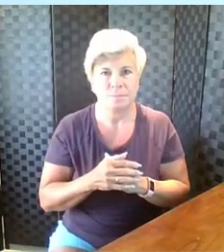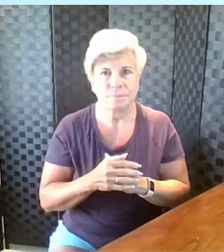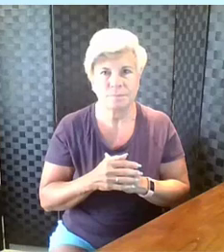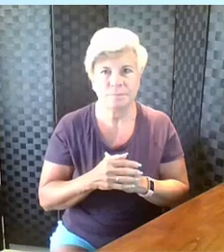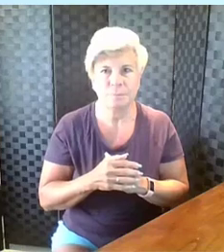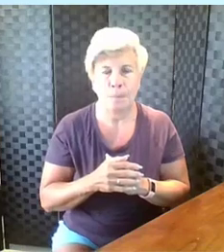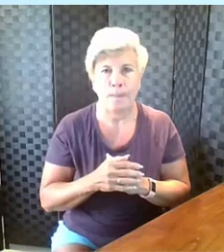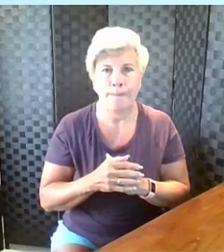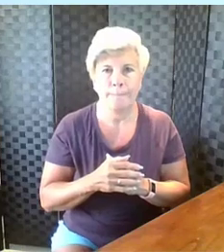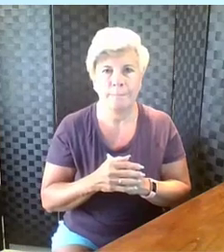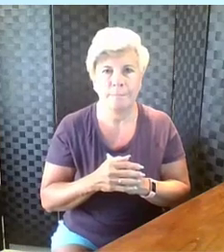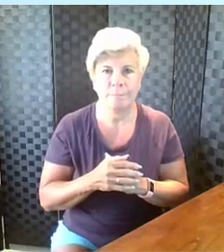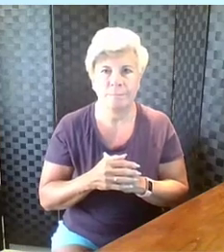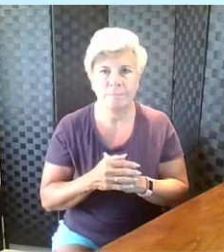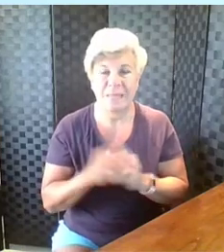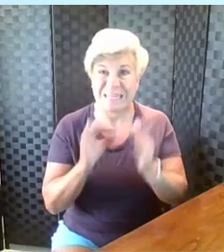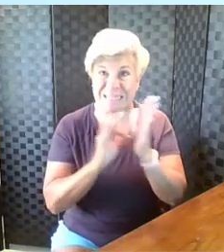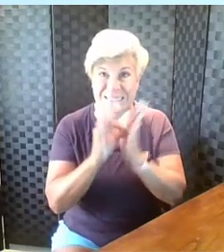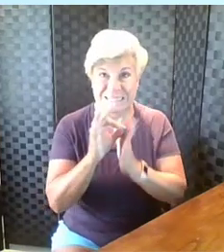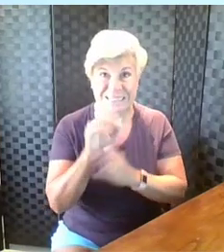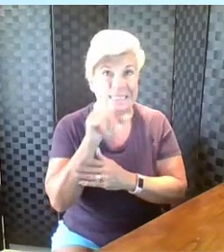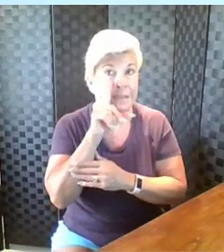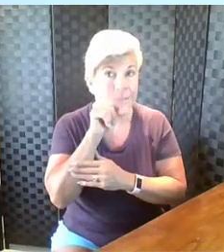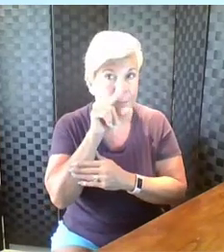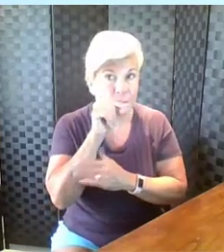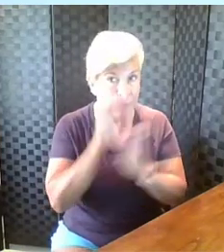All right, this time let's count the birds,